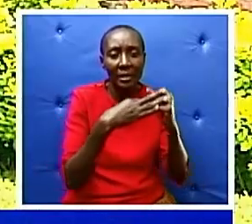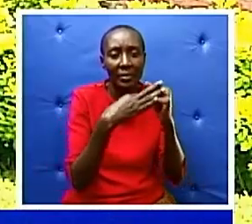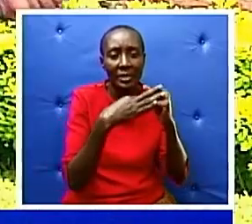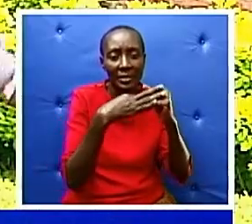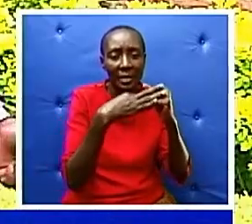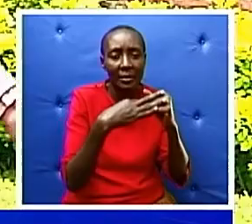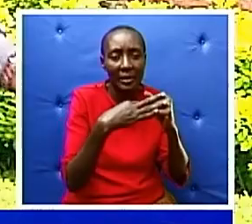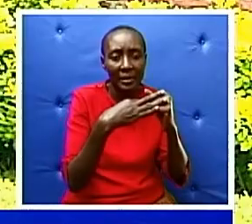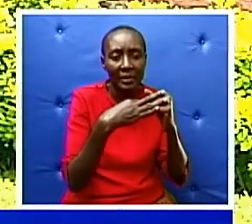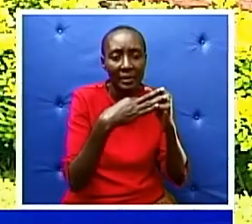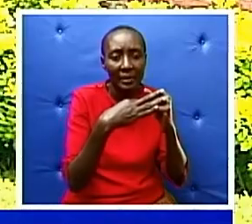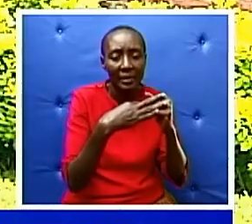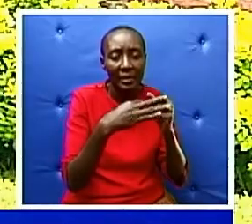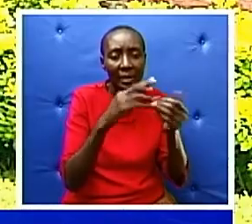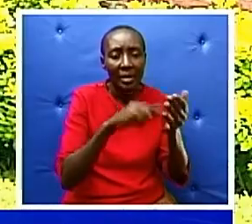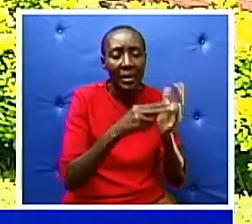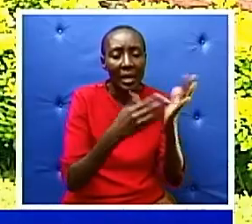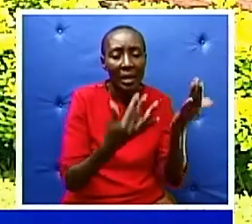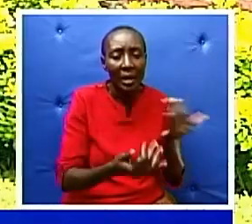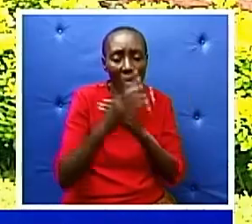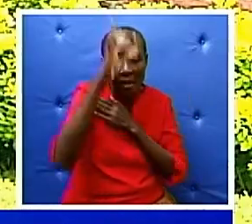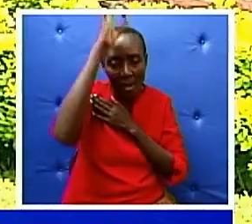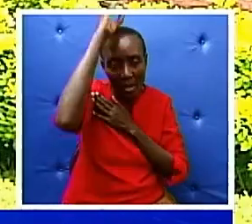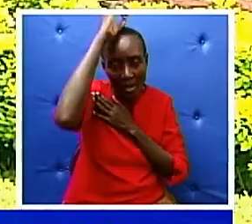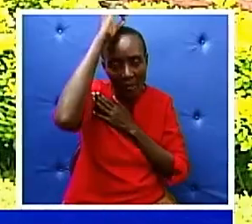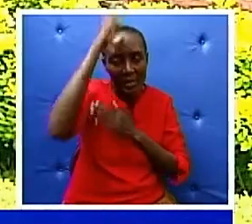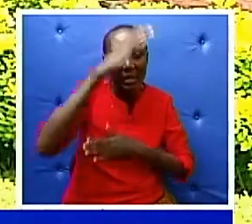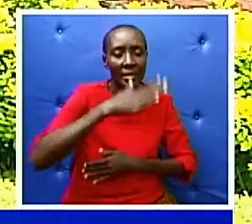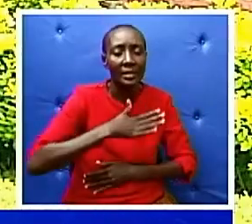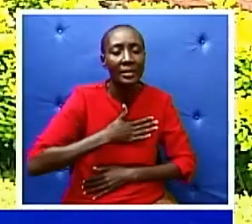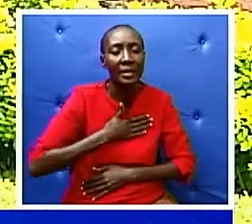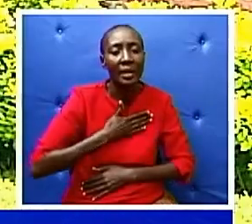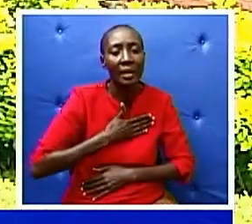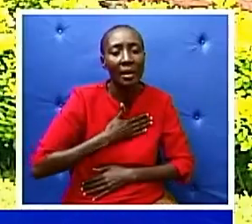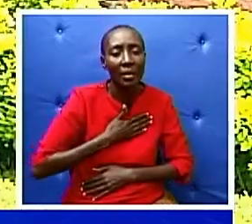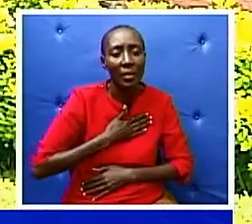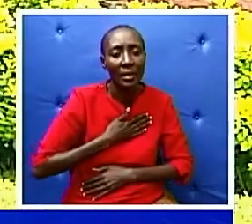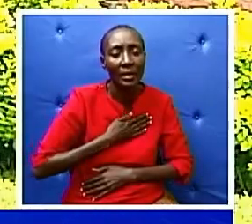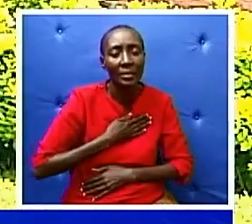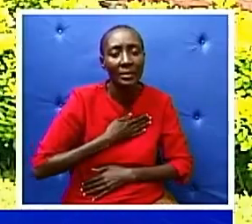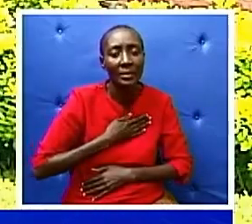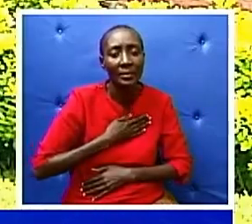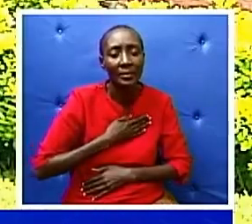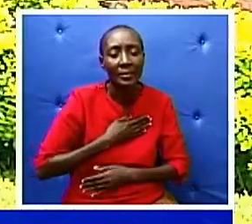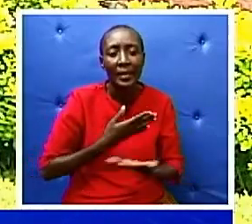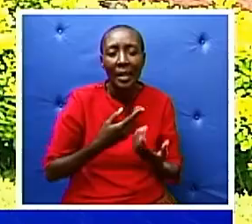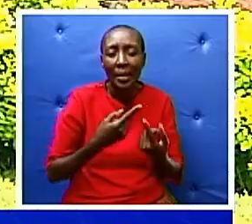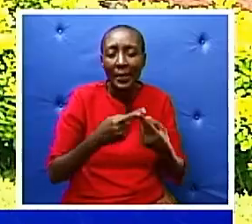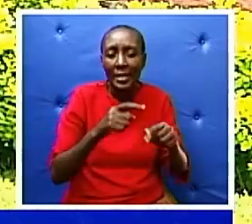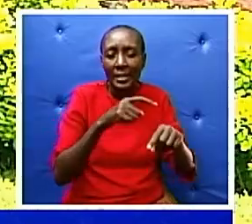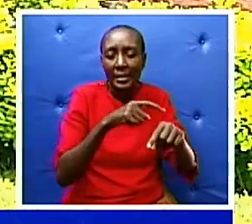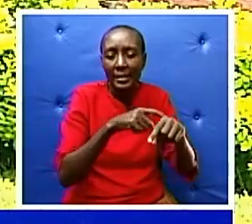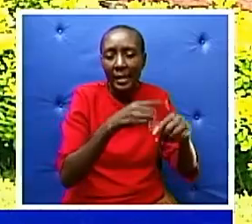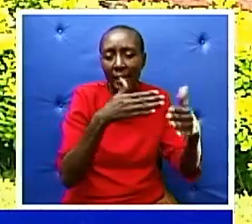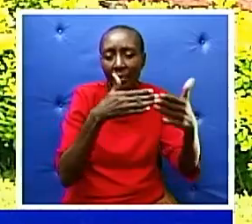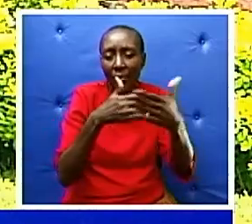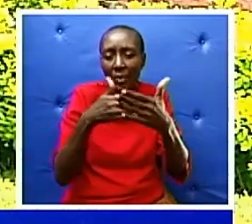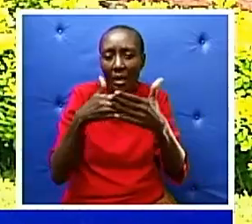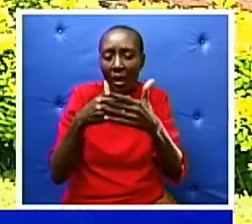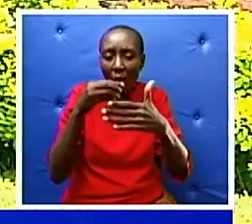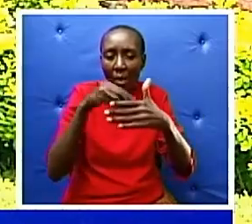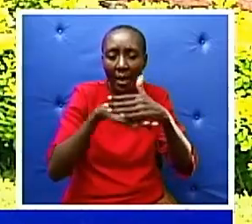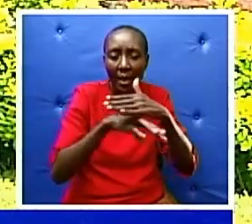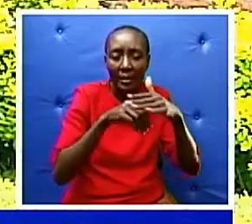They are in our rural areas. Yeah. They are not in the urban areas. And by locking down your access to